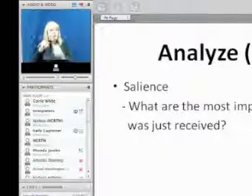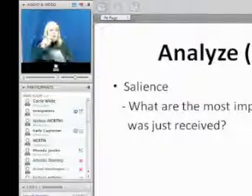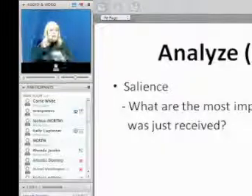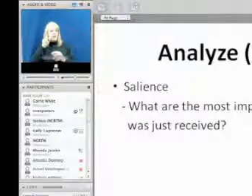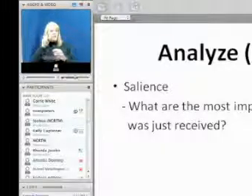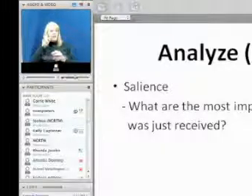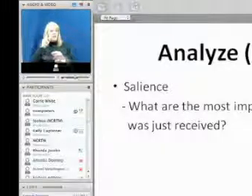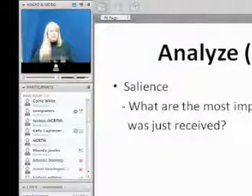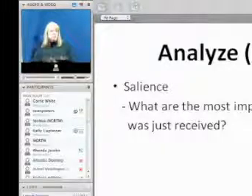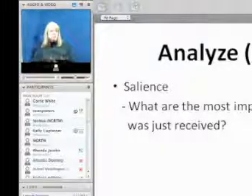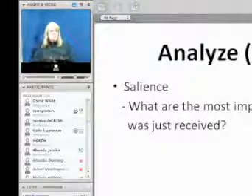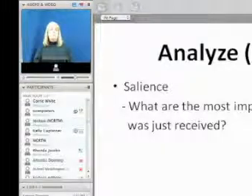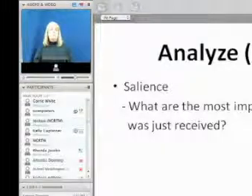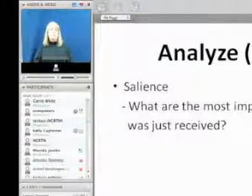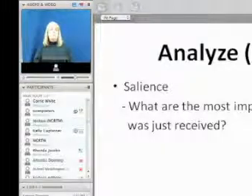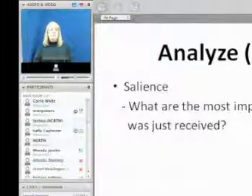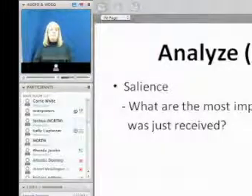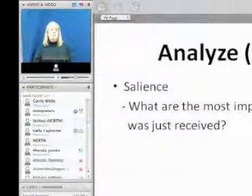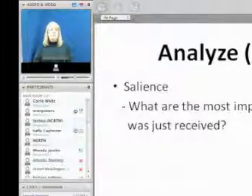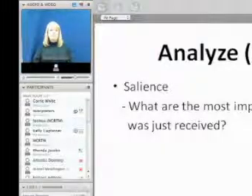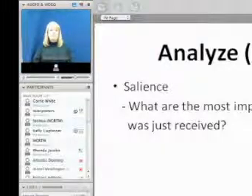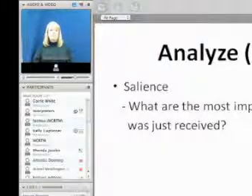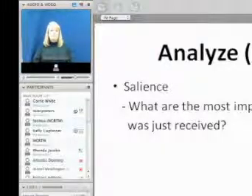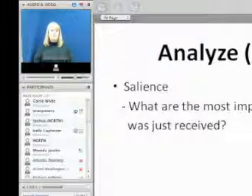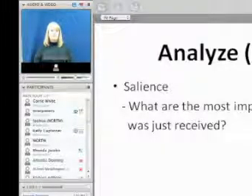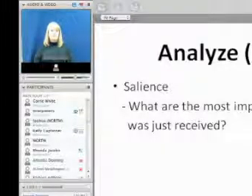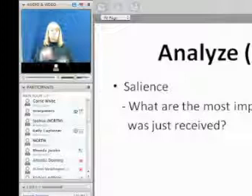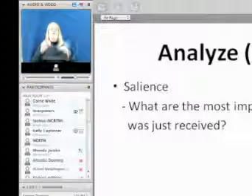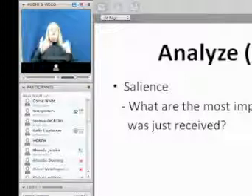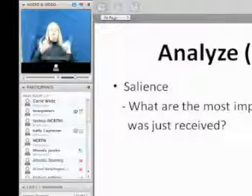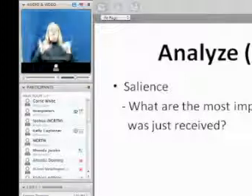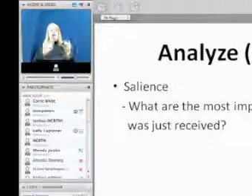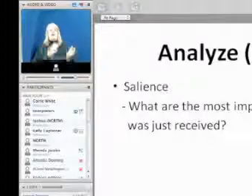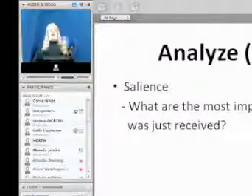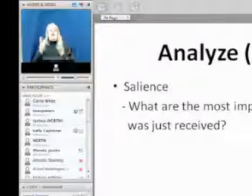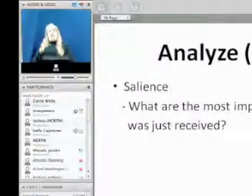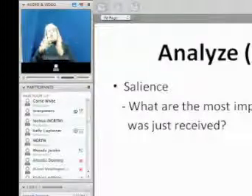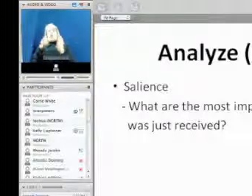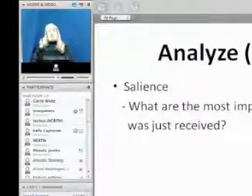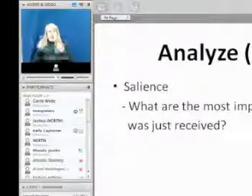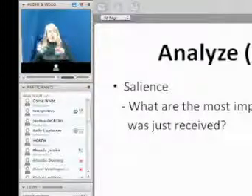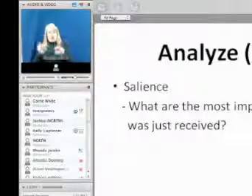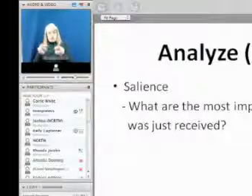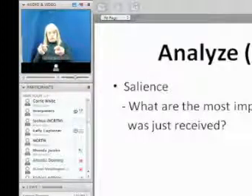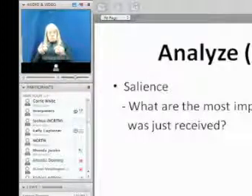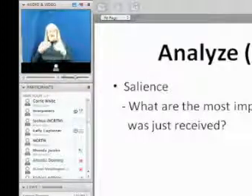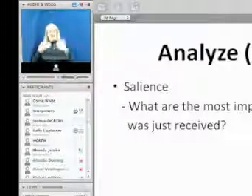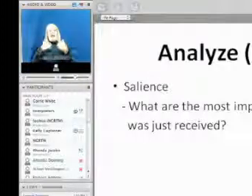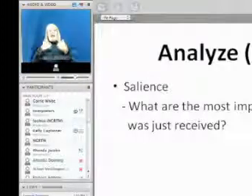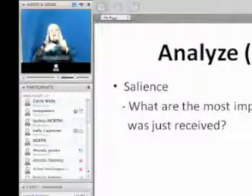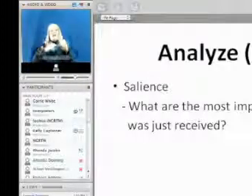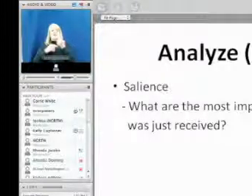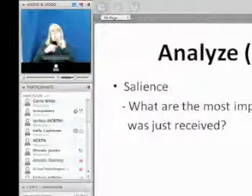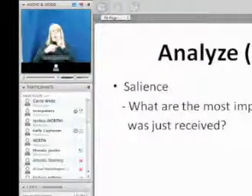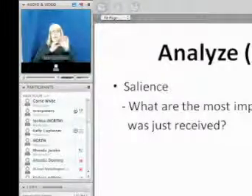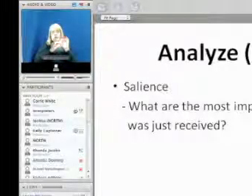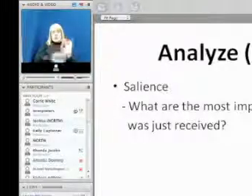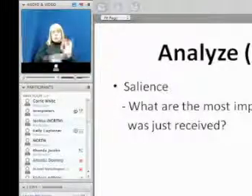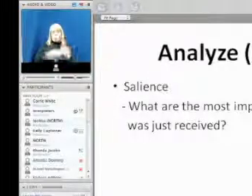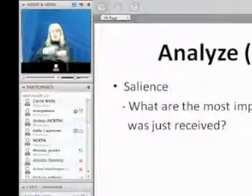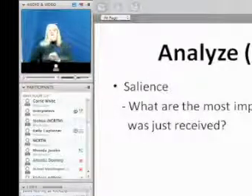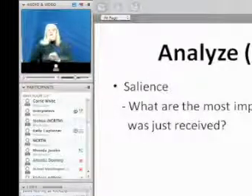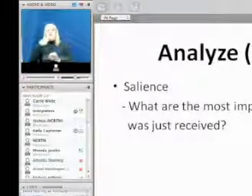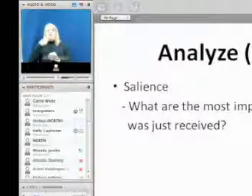Okay, so what we're going to do now is watch a sample of a deaf and hearing interpreting team do this. And due to the